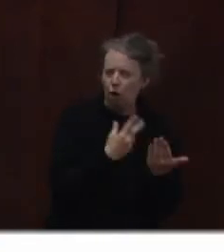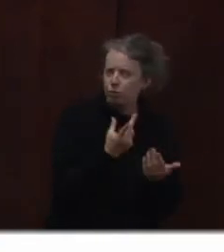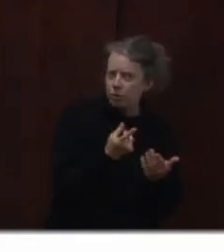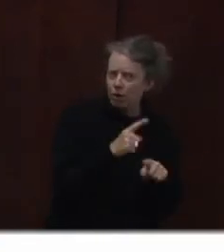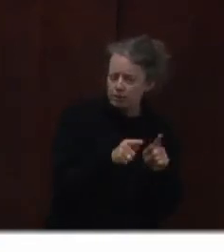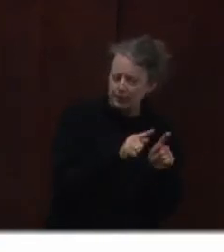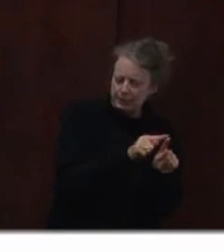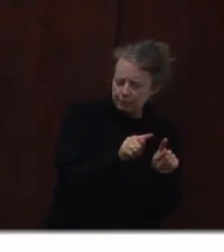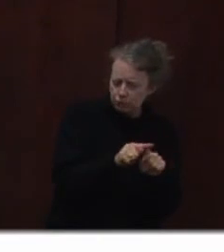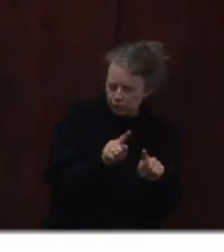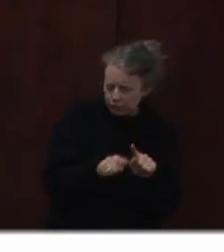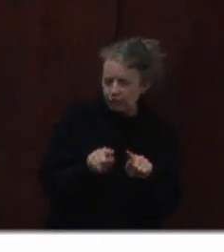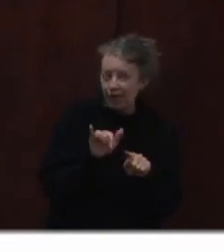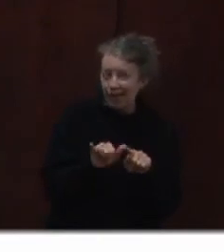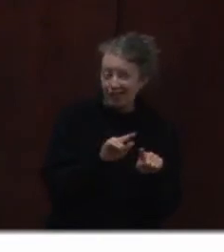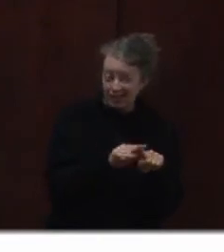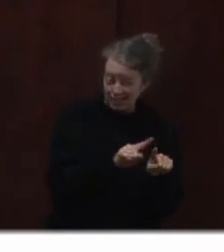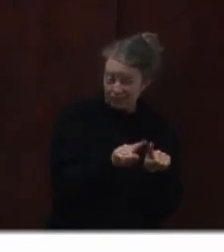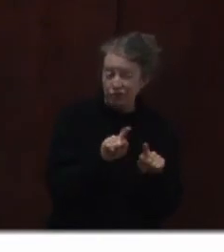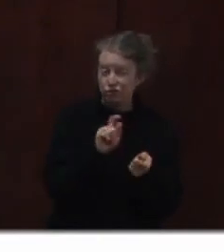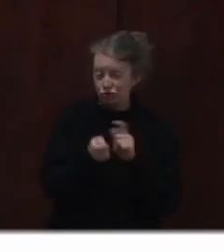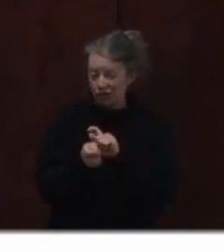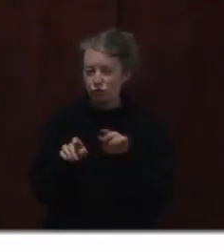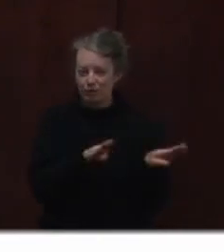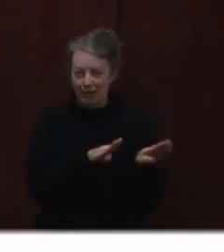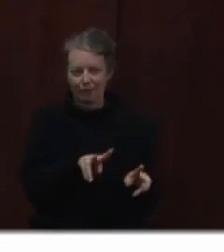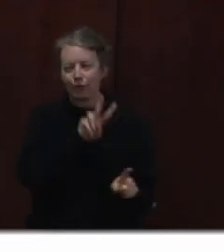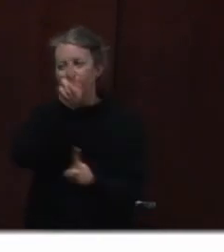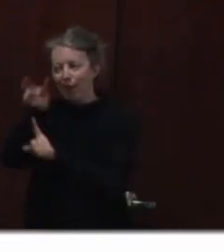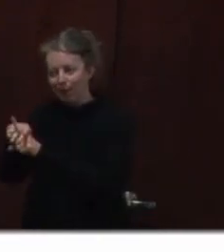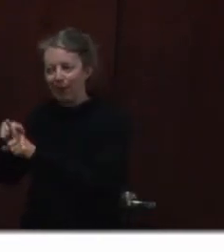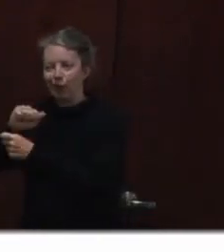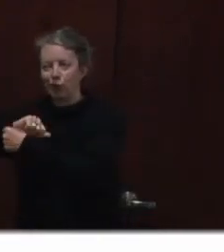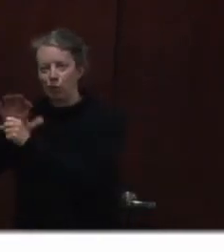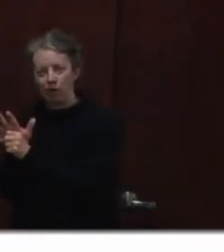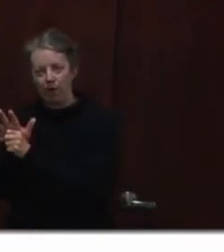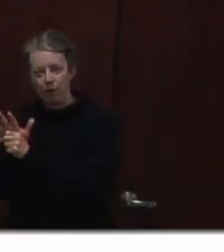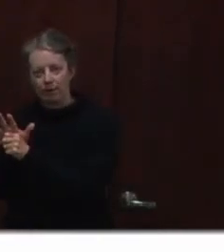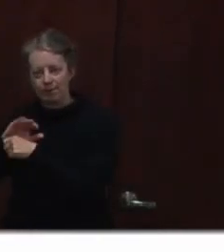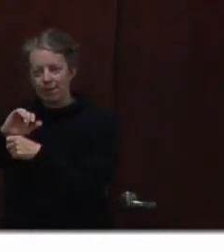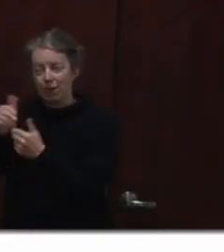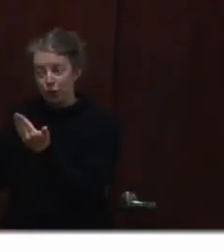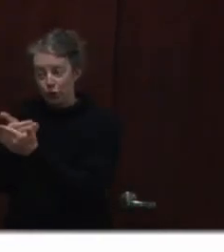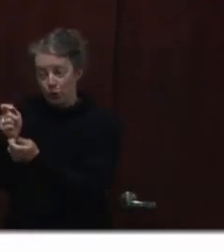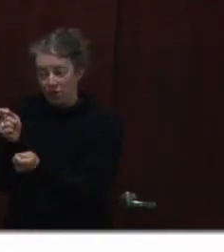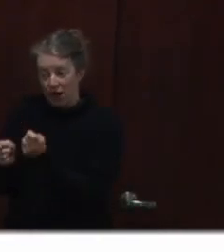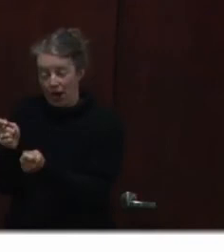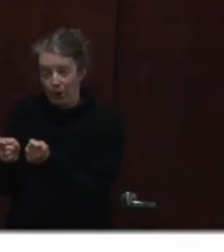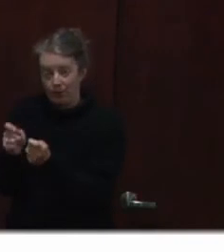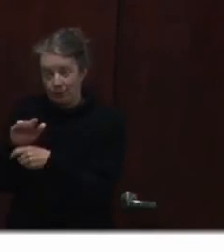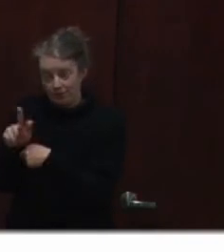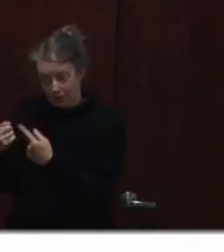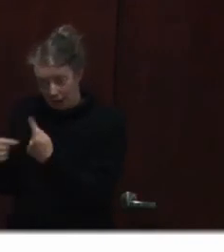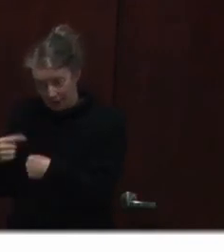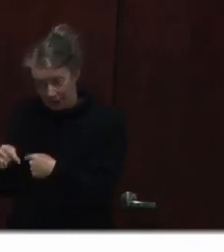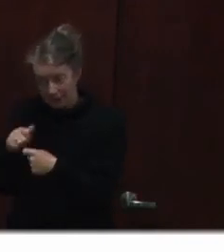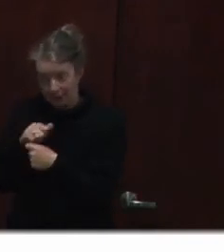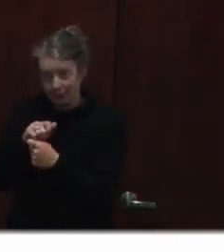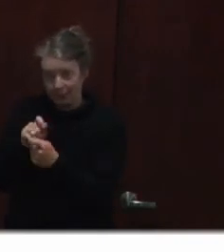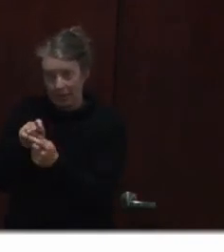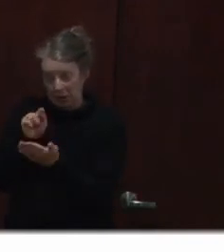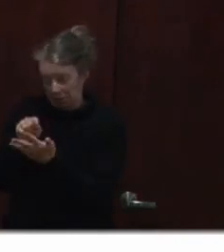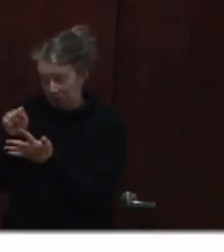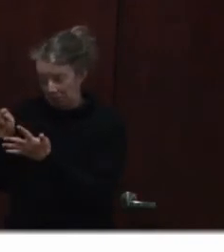changes the way they behave and how we have to combat them. So that's why we're concerned. New variants are coming. I think the vaccines will be